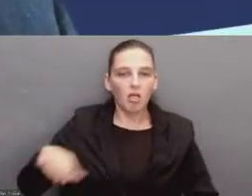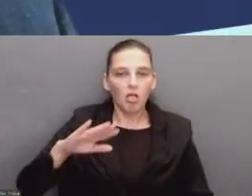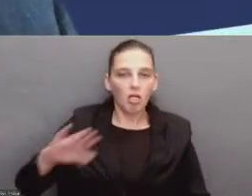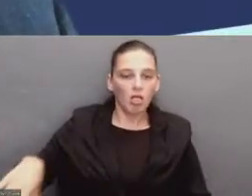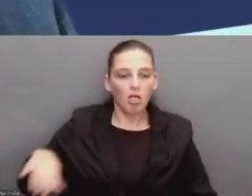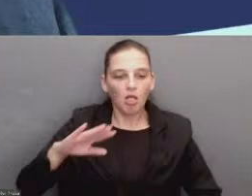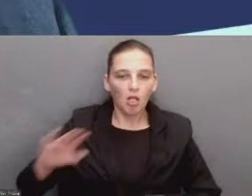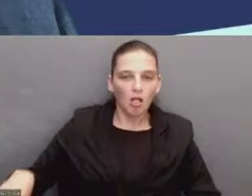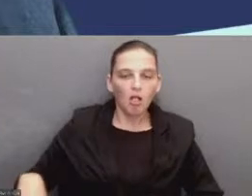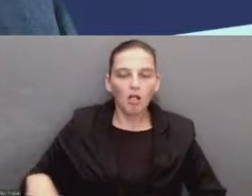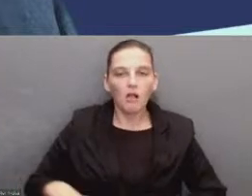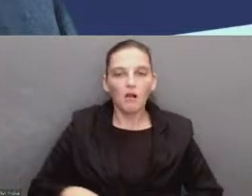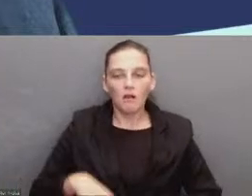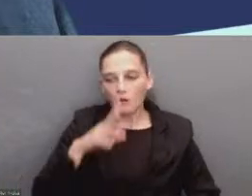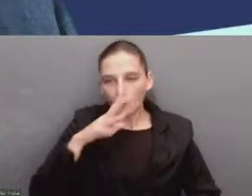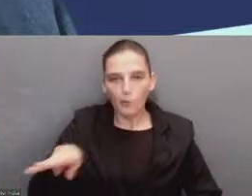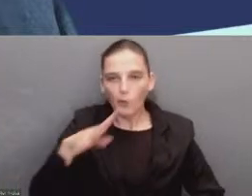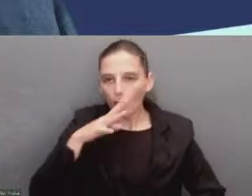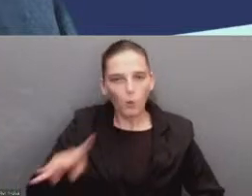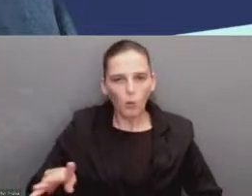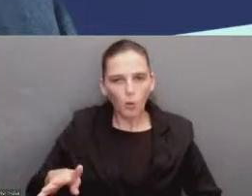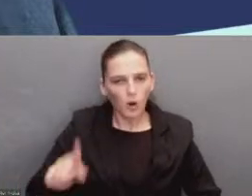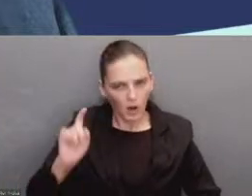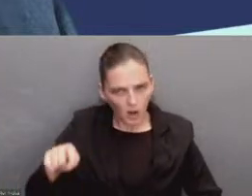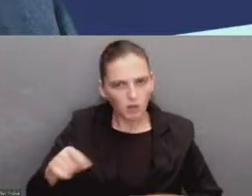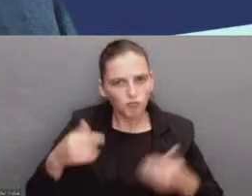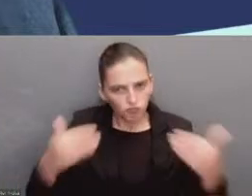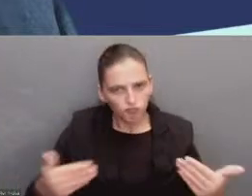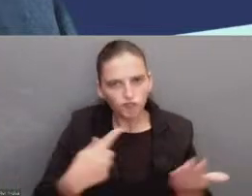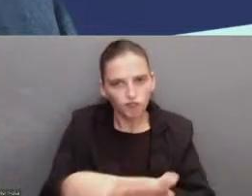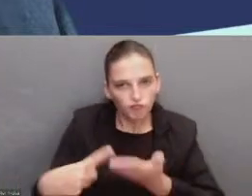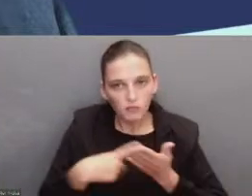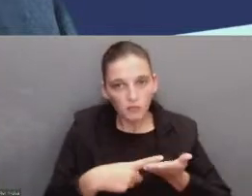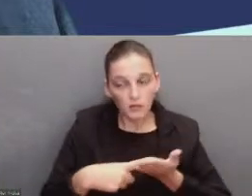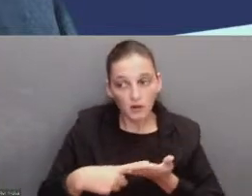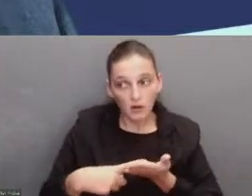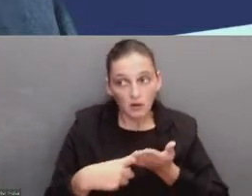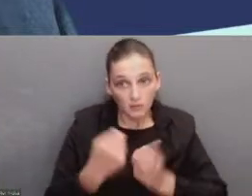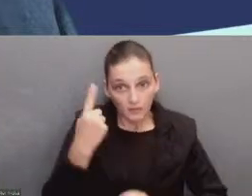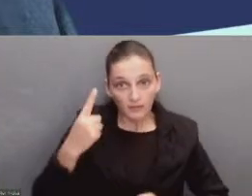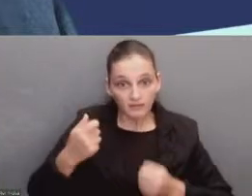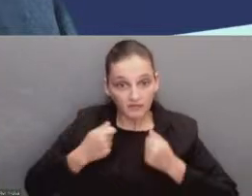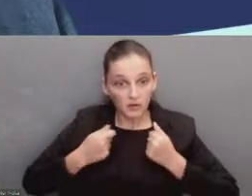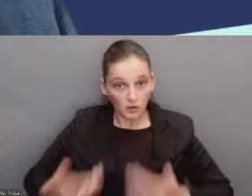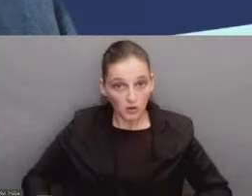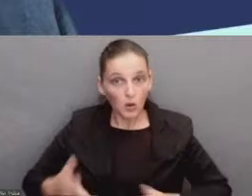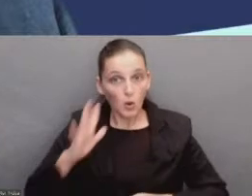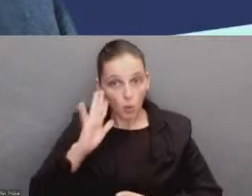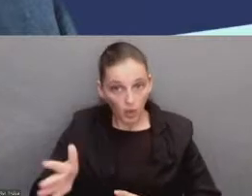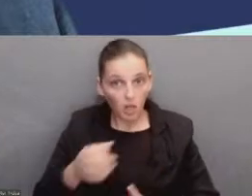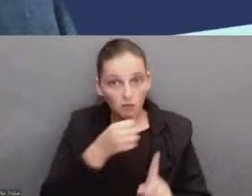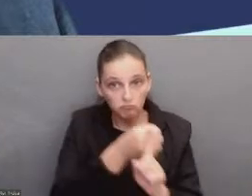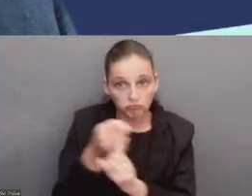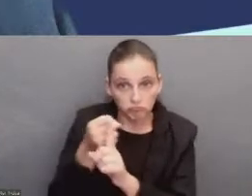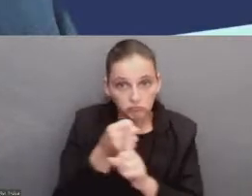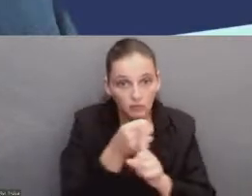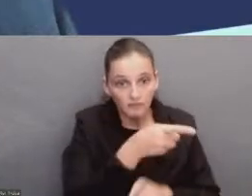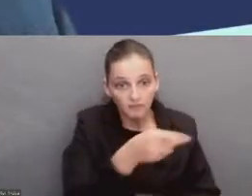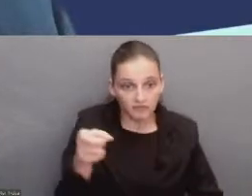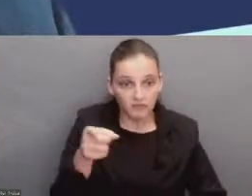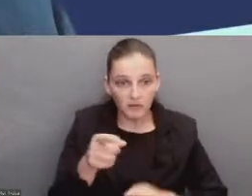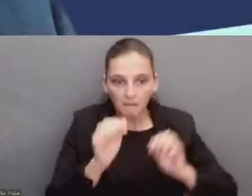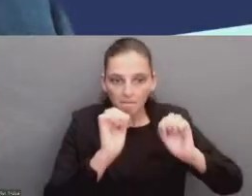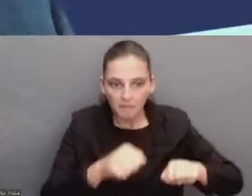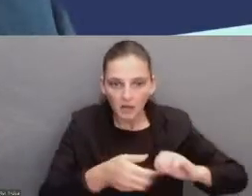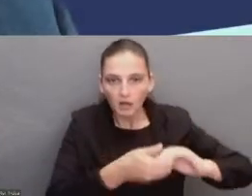aside or ignored, because it does impact the ability to communicate and to collaborate, and my counseling